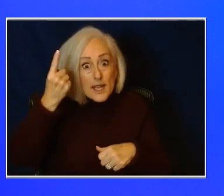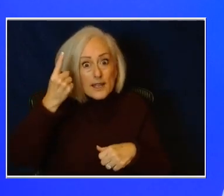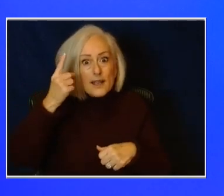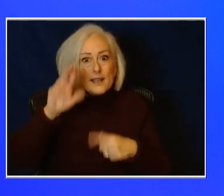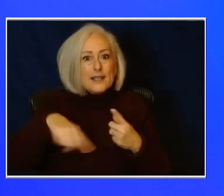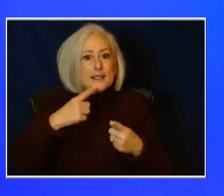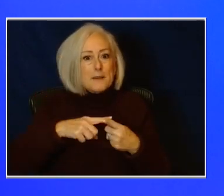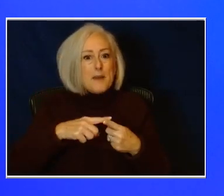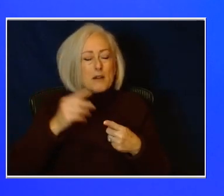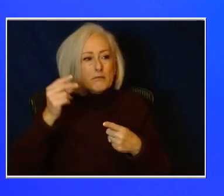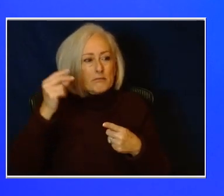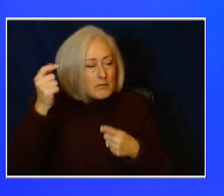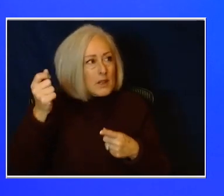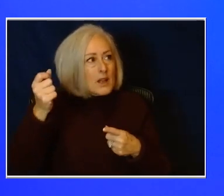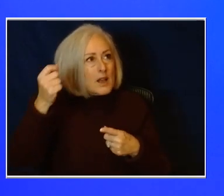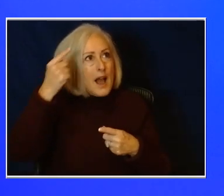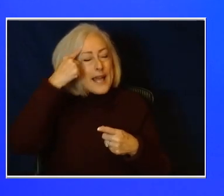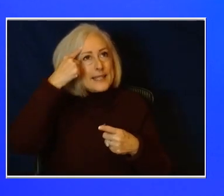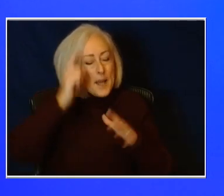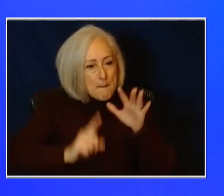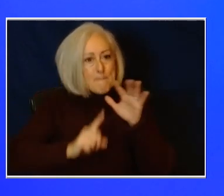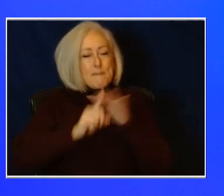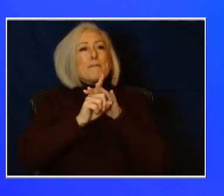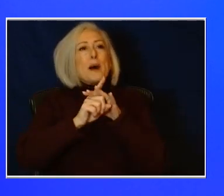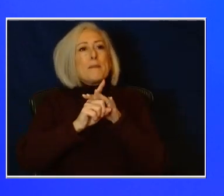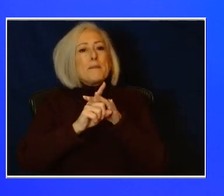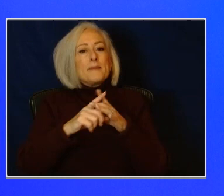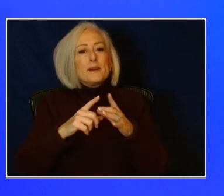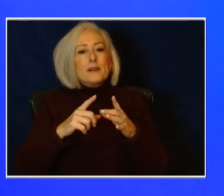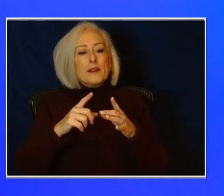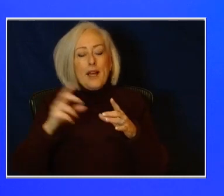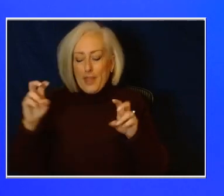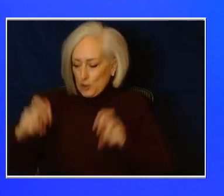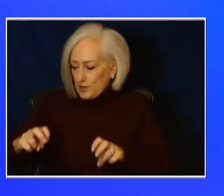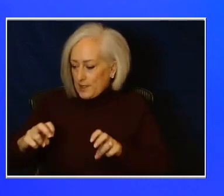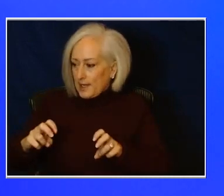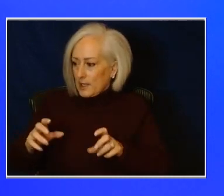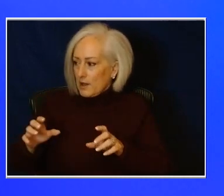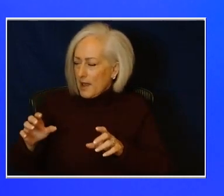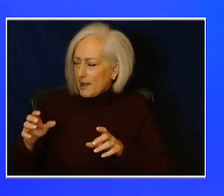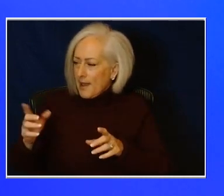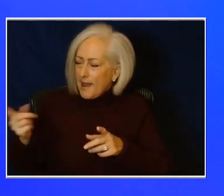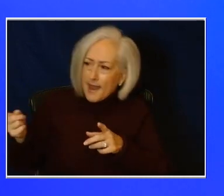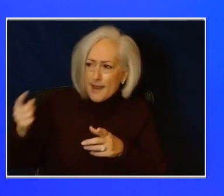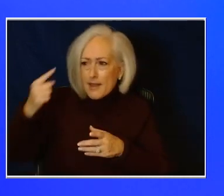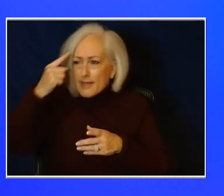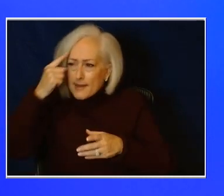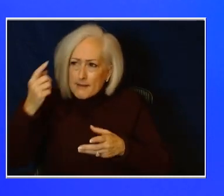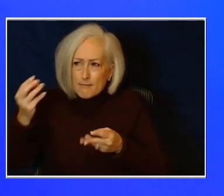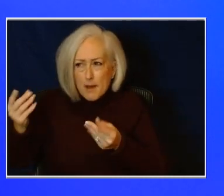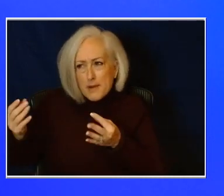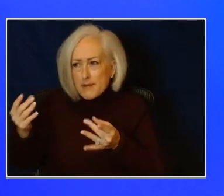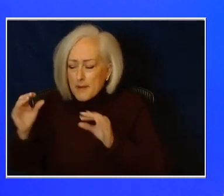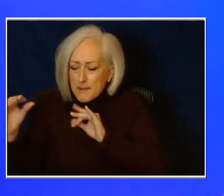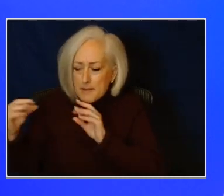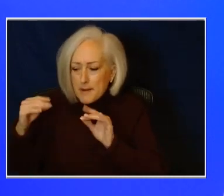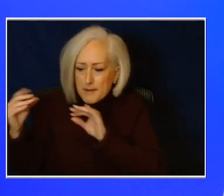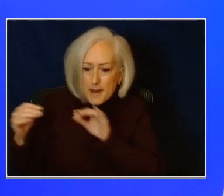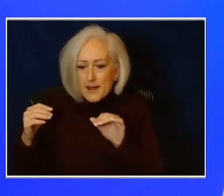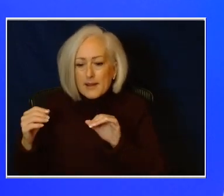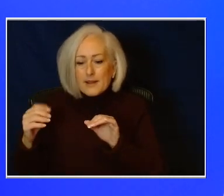And an idea pops in your head, and you're sitting next to somebody, and you start bouncing it off, and that's where the magic